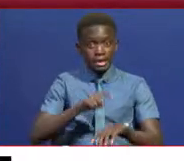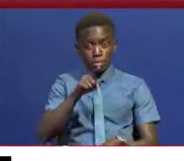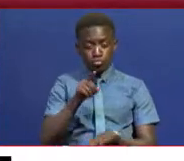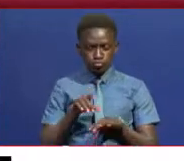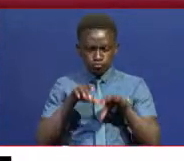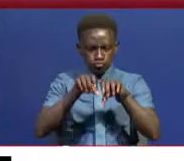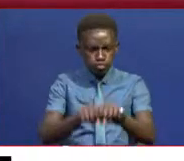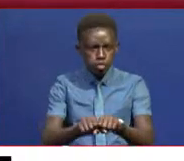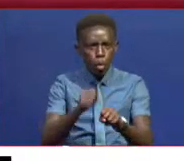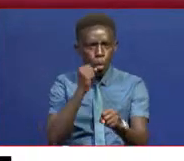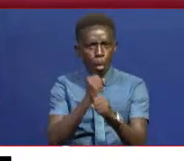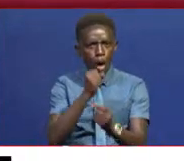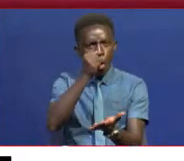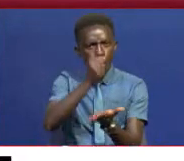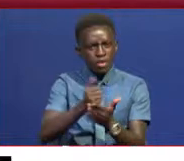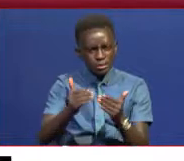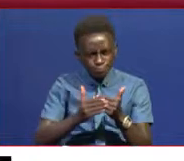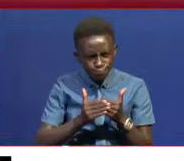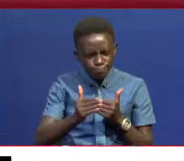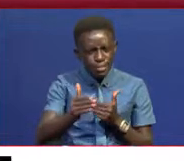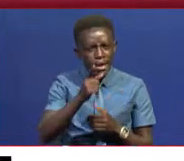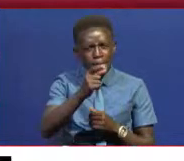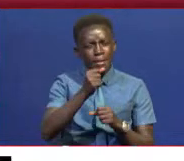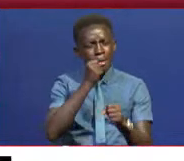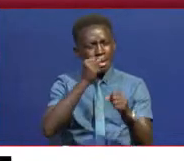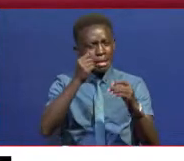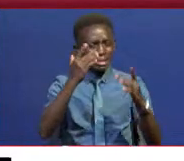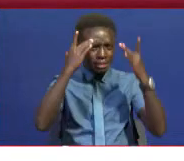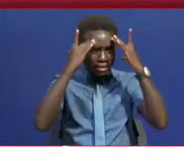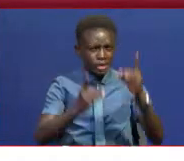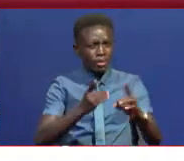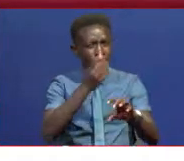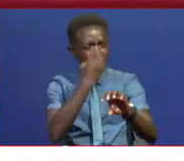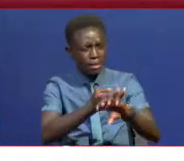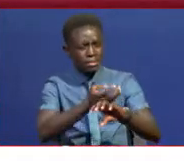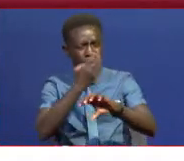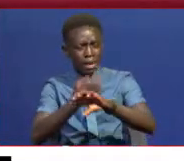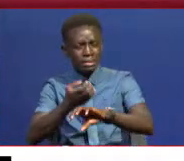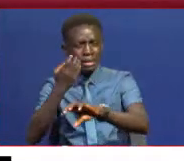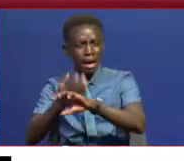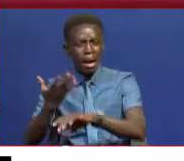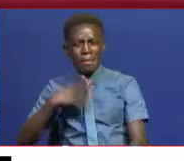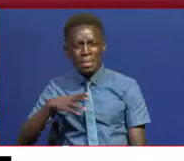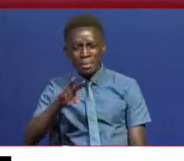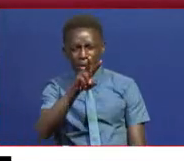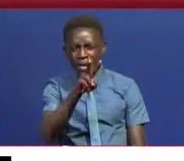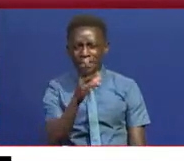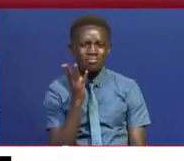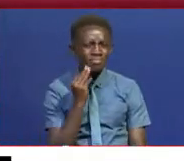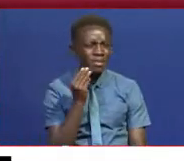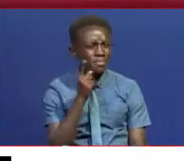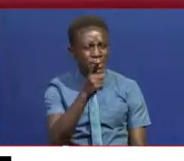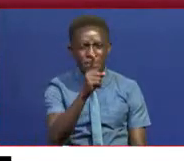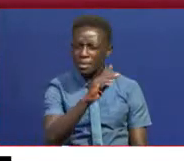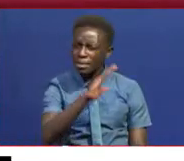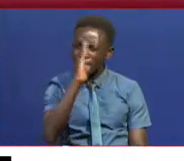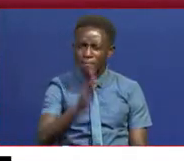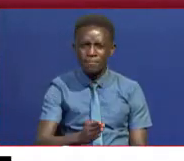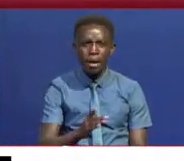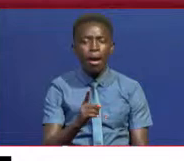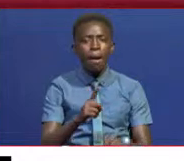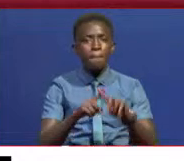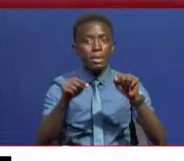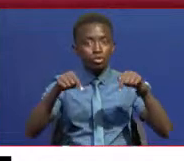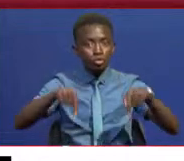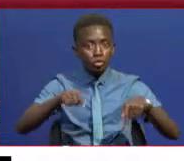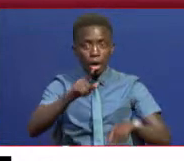decisions that from the look of it, we are looking very unpopular. But today, as we speak, Kenyans are